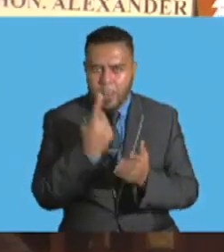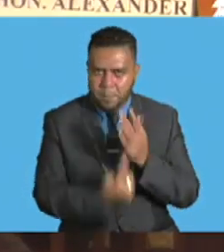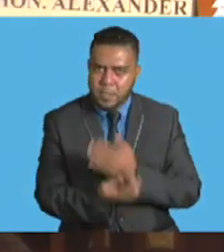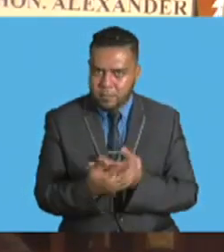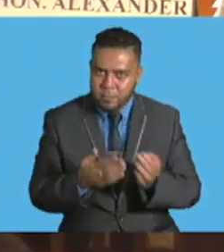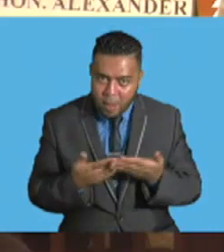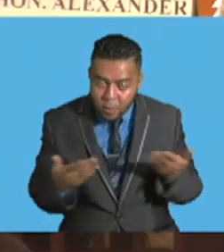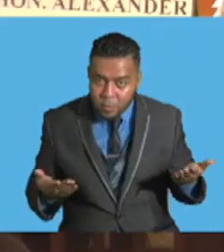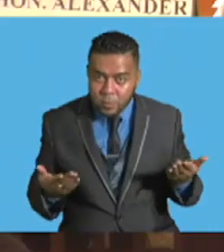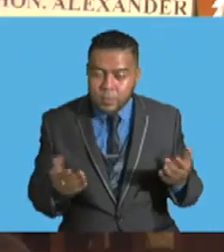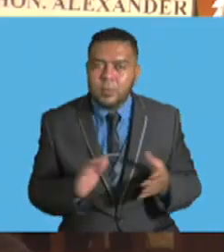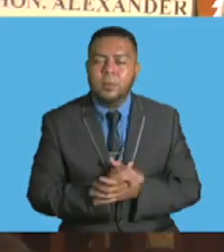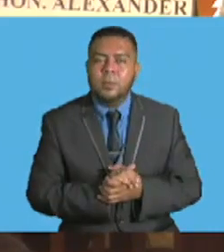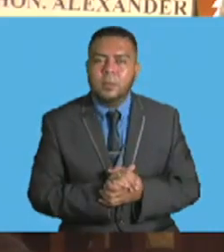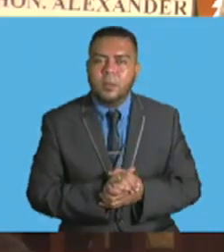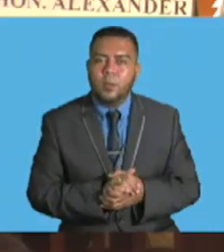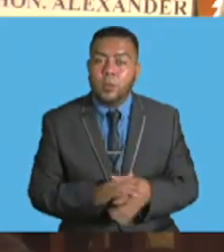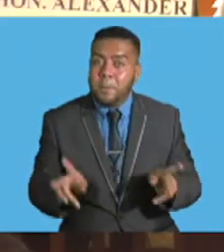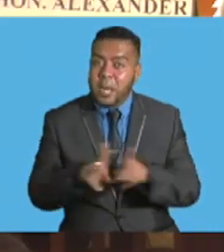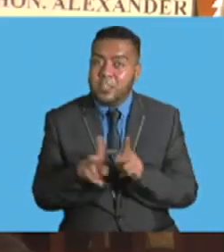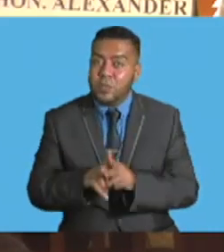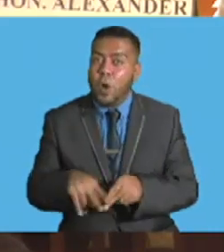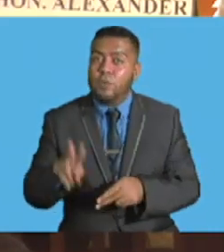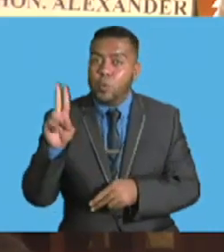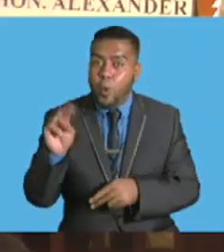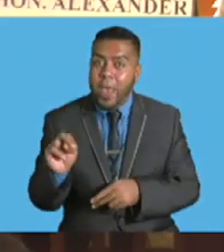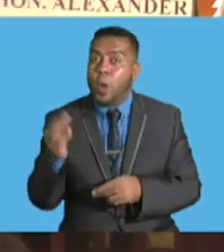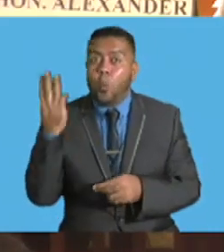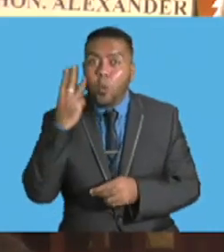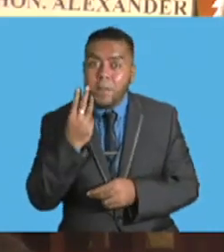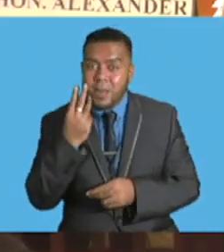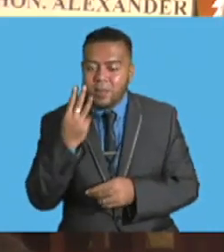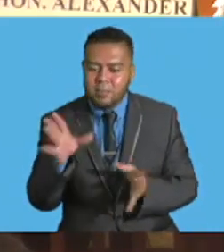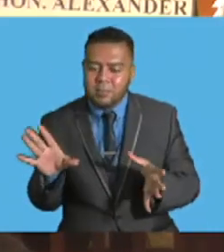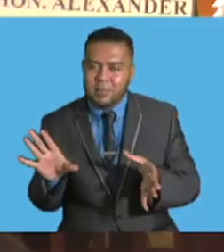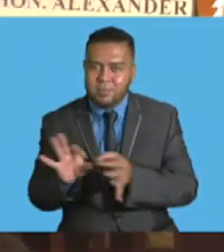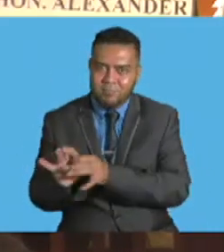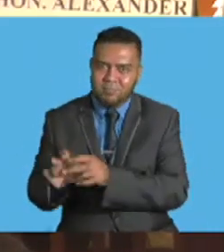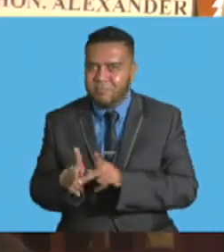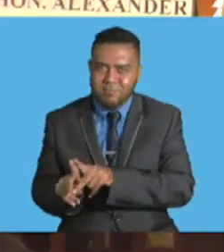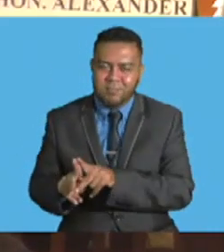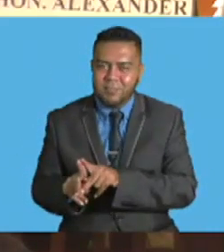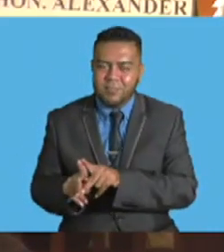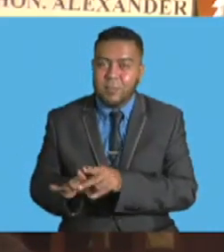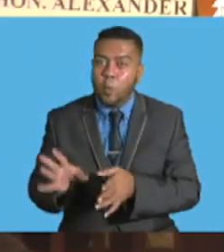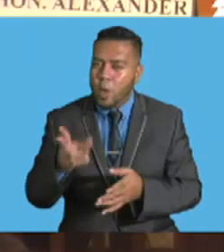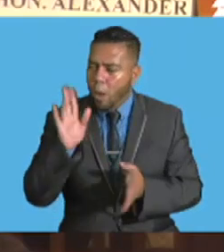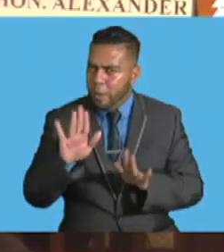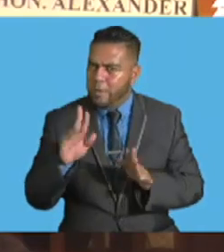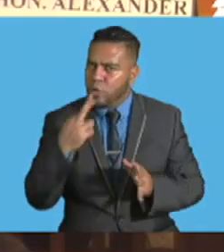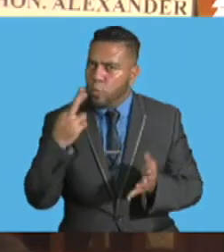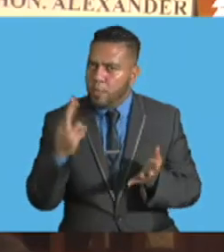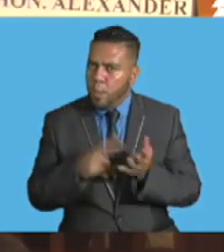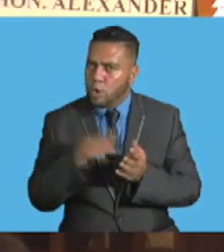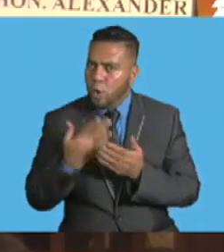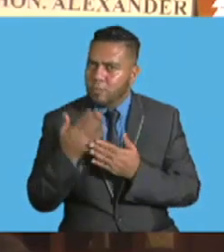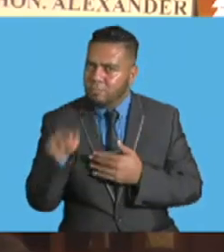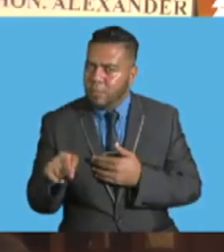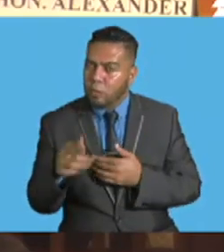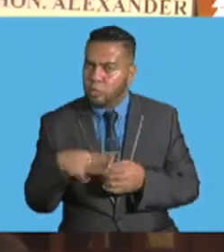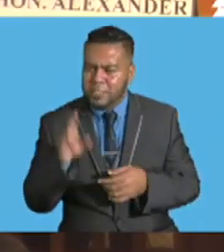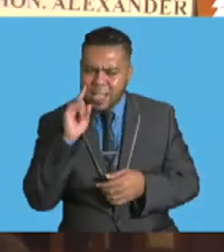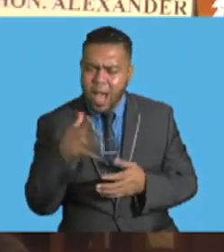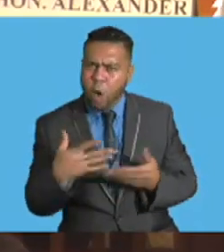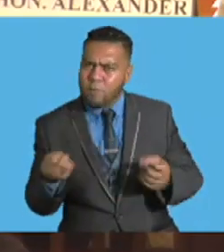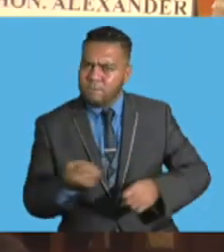with a partnership with UN Women. We are awaiting the final report on that to assess how effective this program